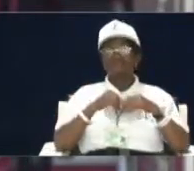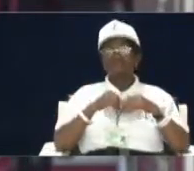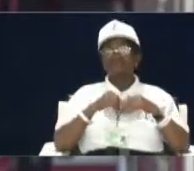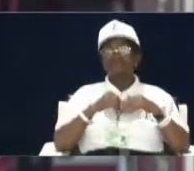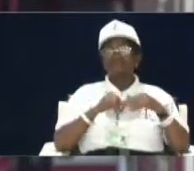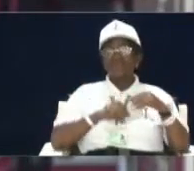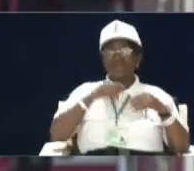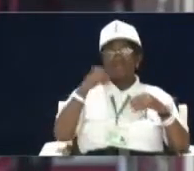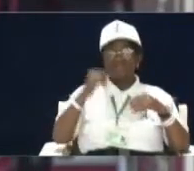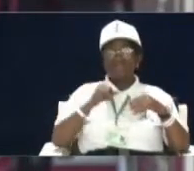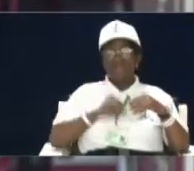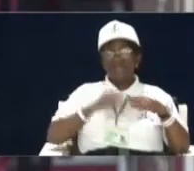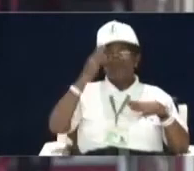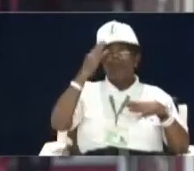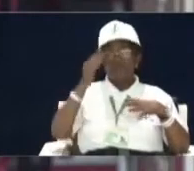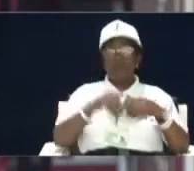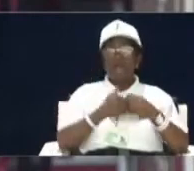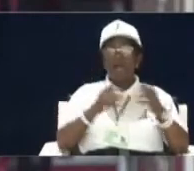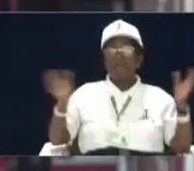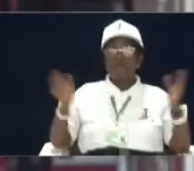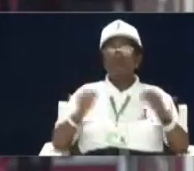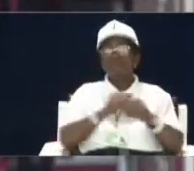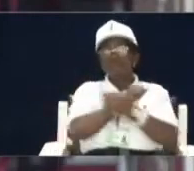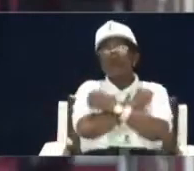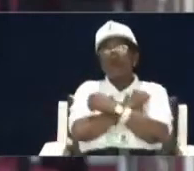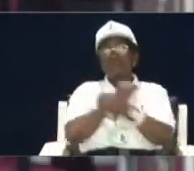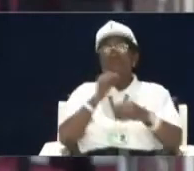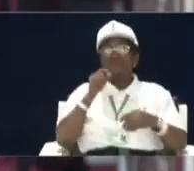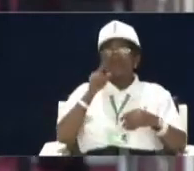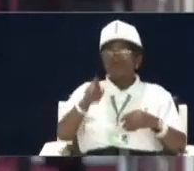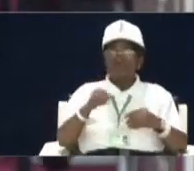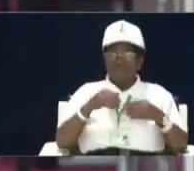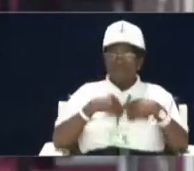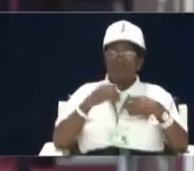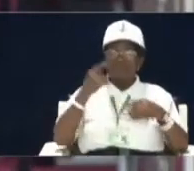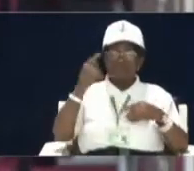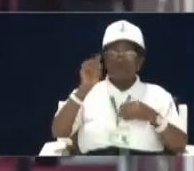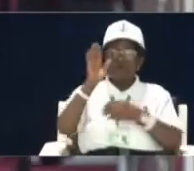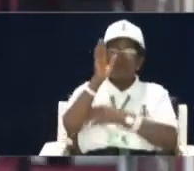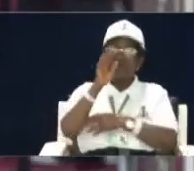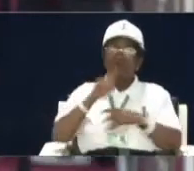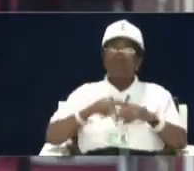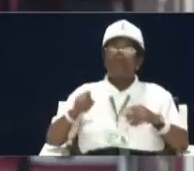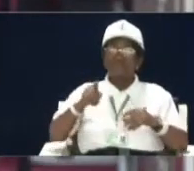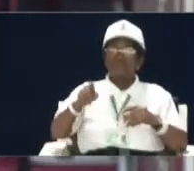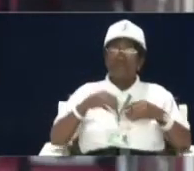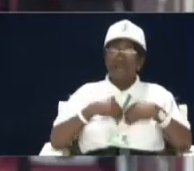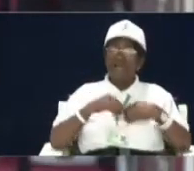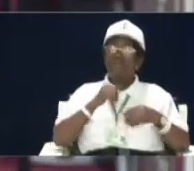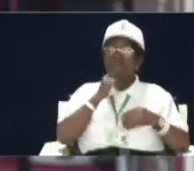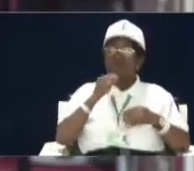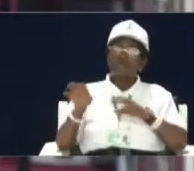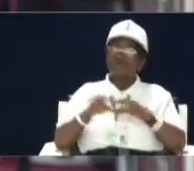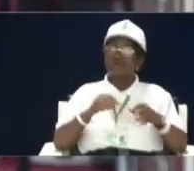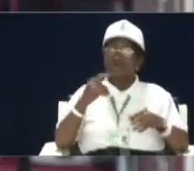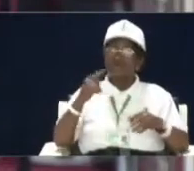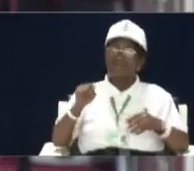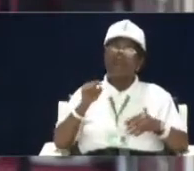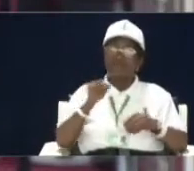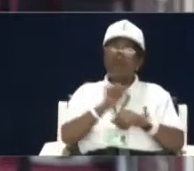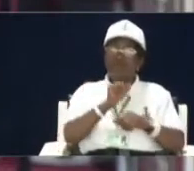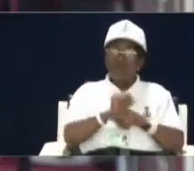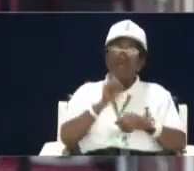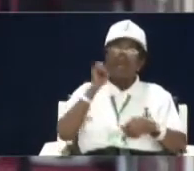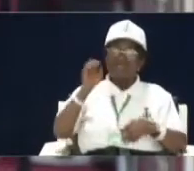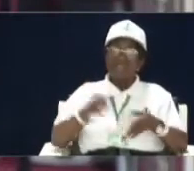I said, I know how much love you have for God. And you haven't done the work he wants you to do. He didn't